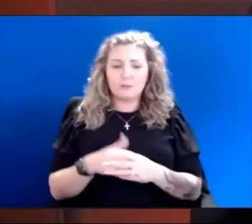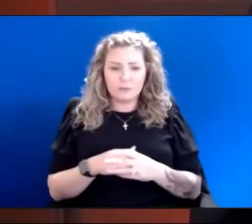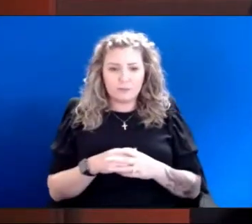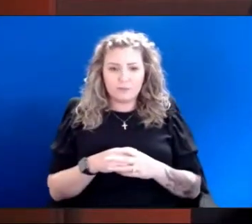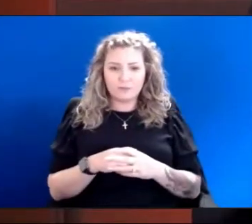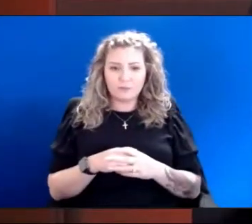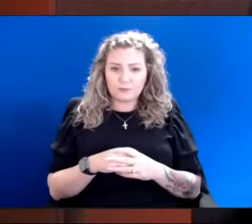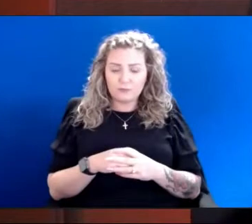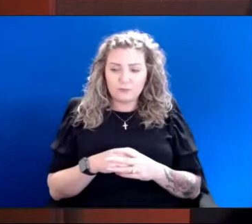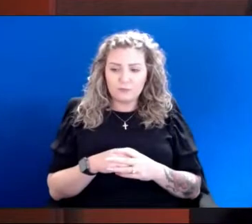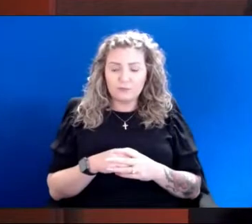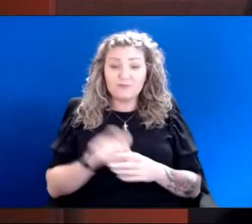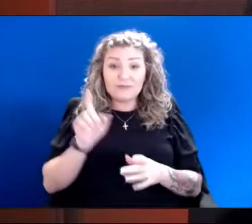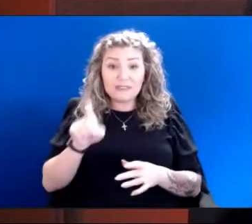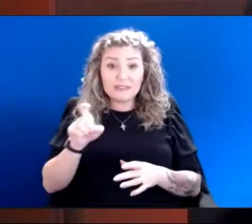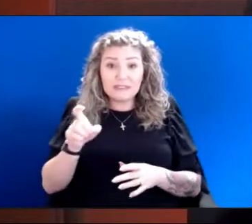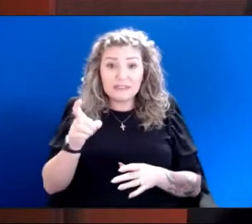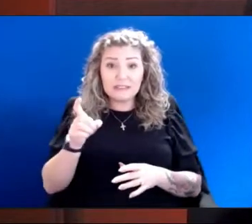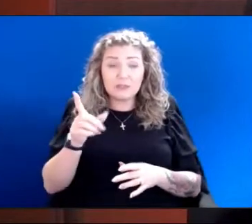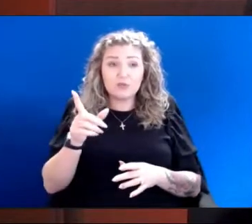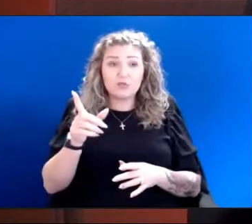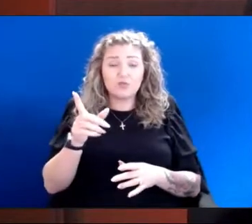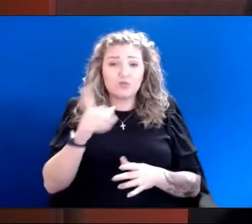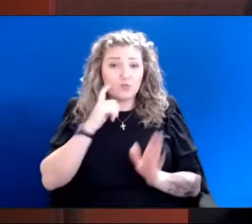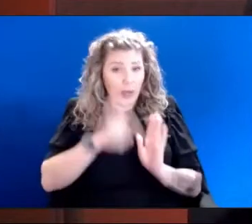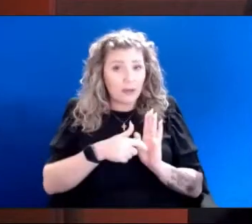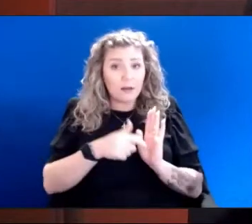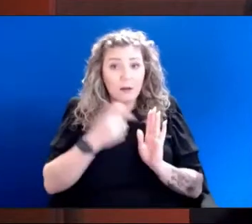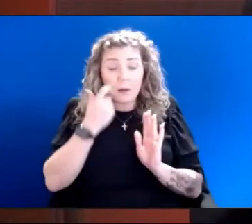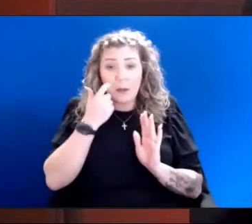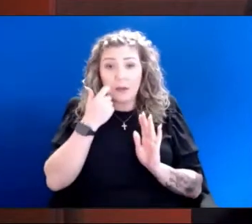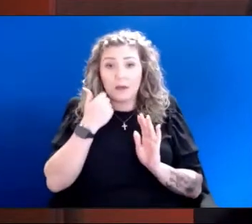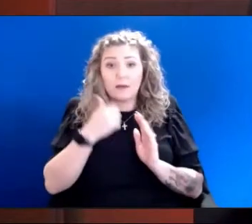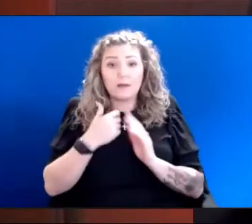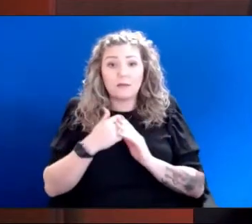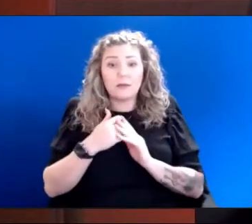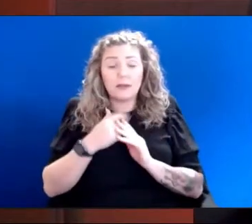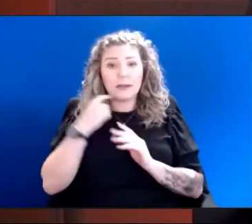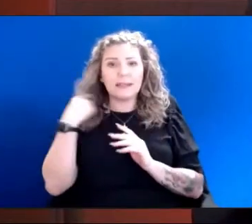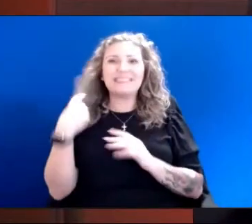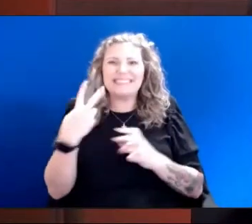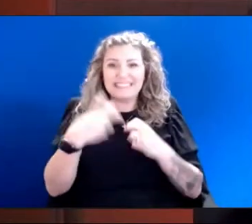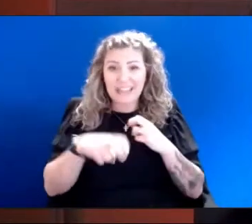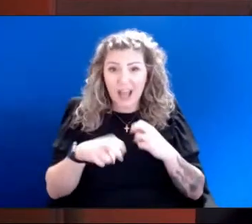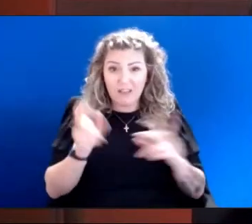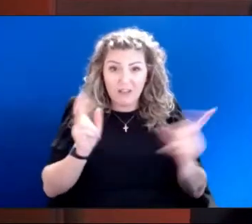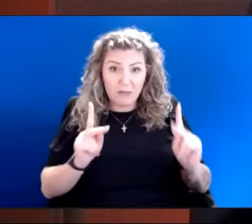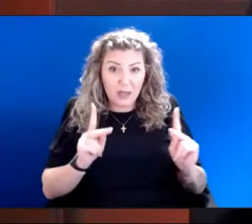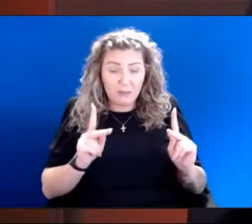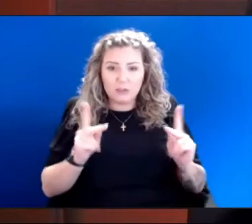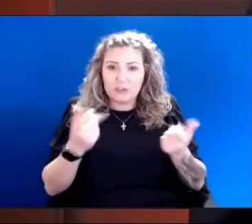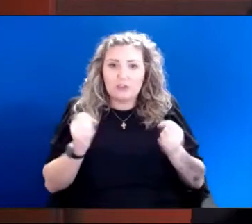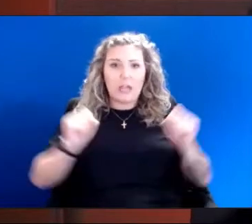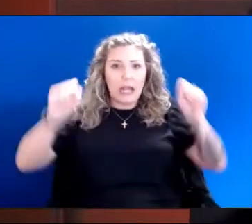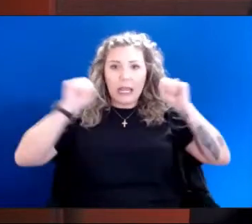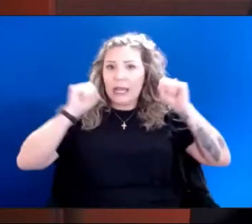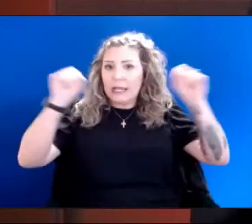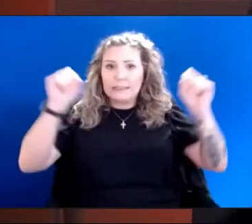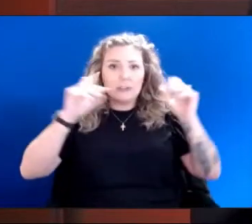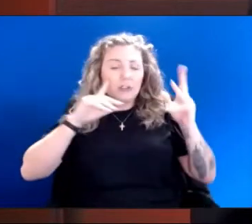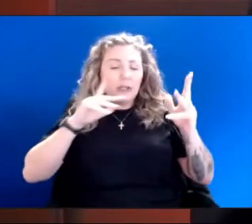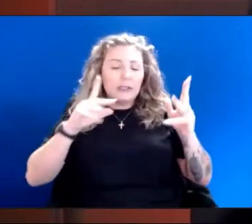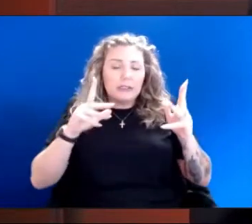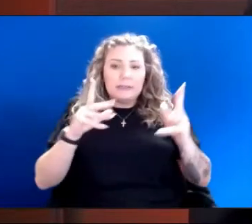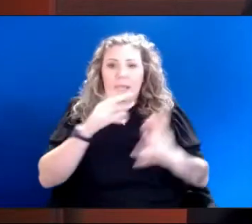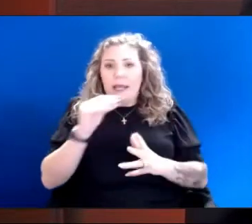we need to recognize that it's vastly difficult for people to try to just exercise personal responsibility around